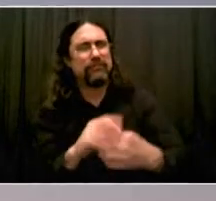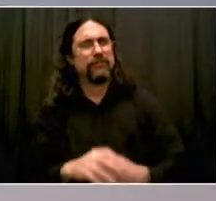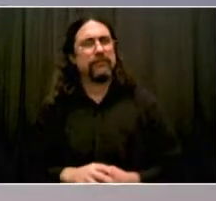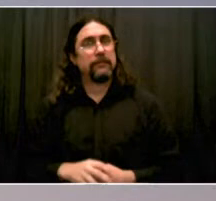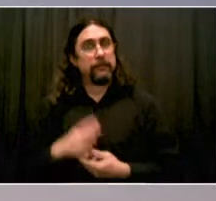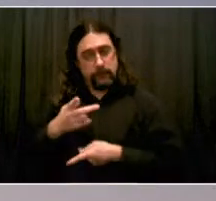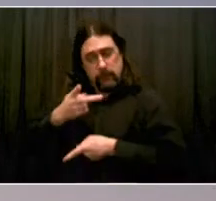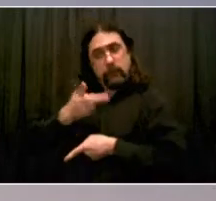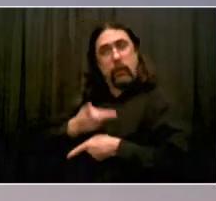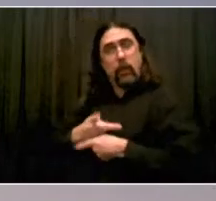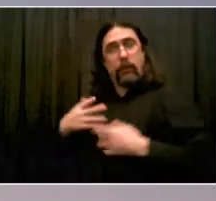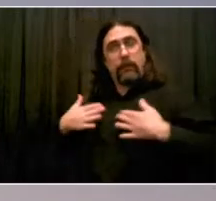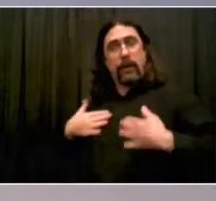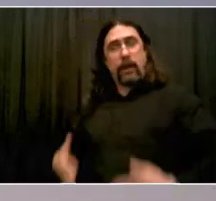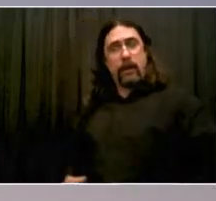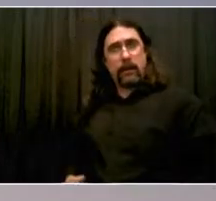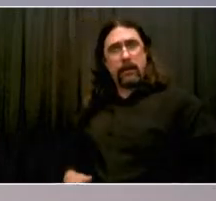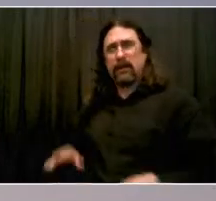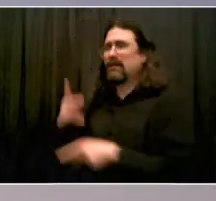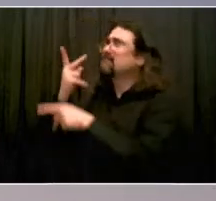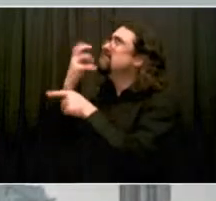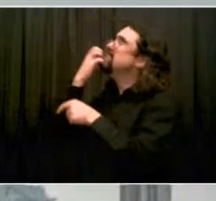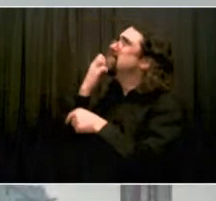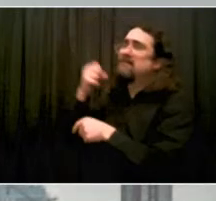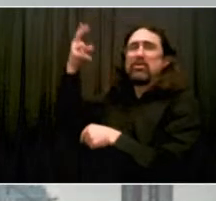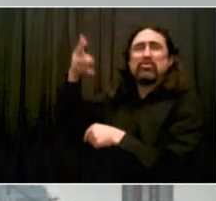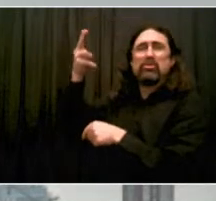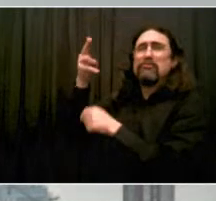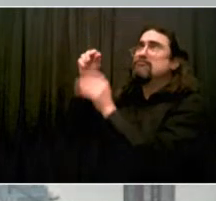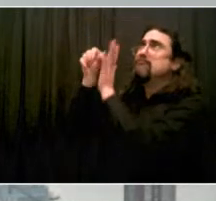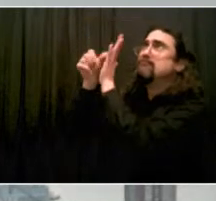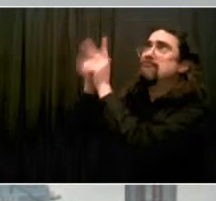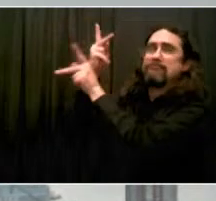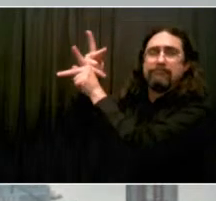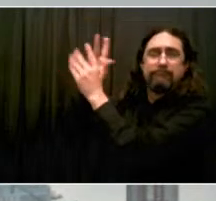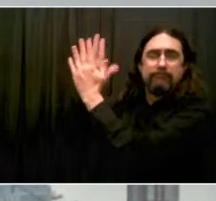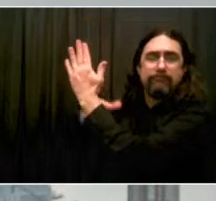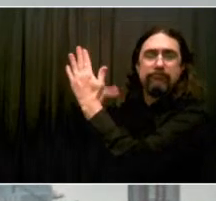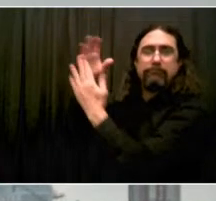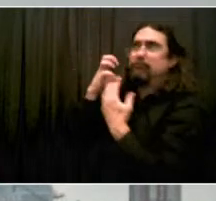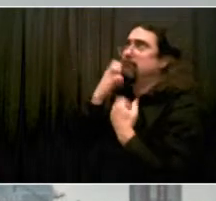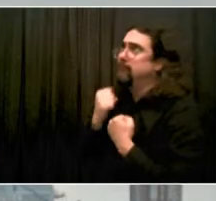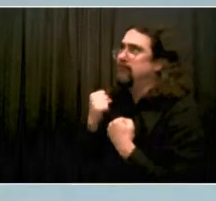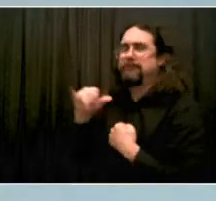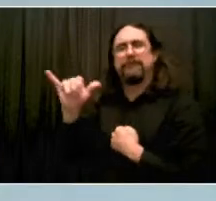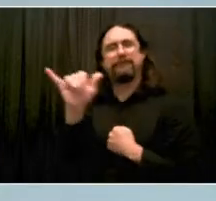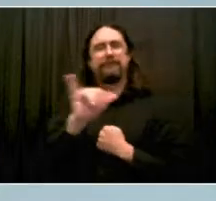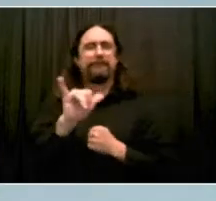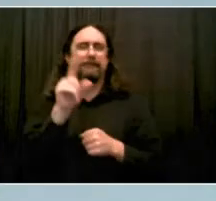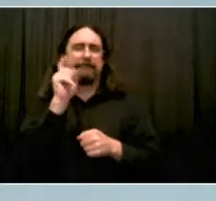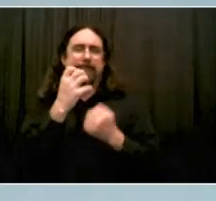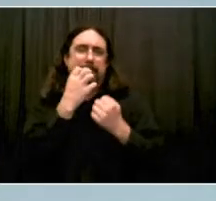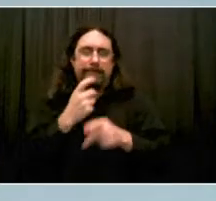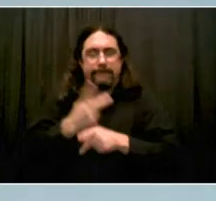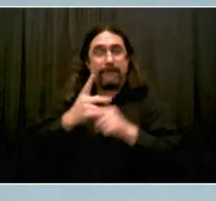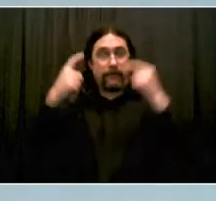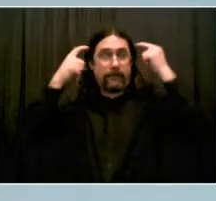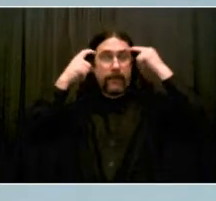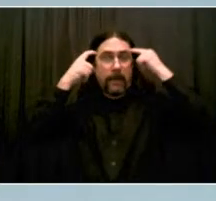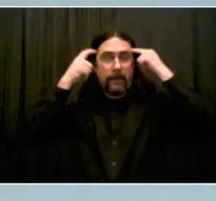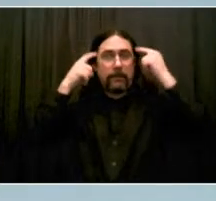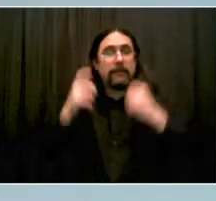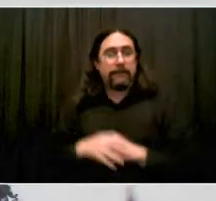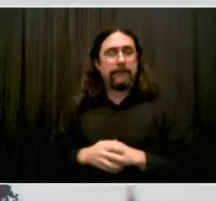bodies, just like we take care of our landmarks in this city, we have to take care of our minds. Most families aren't aware of